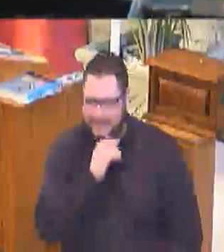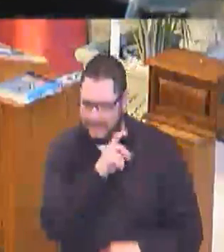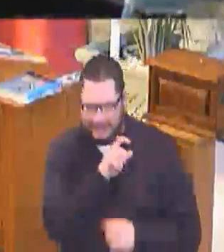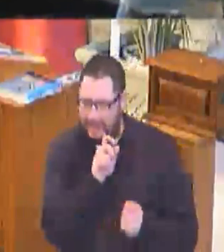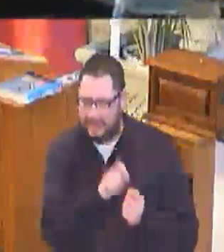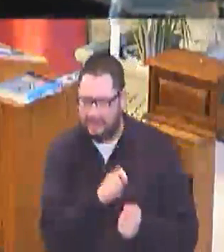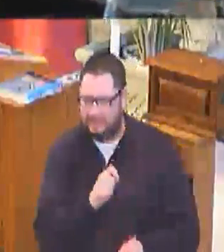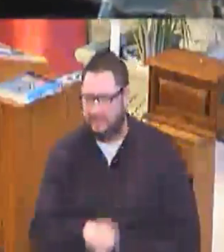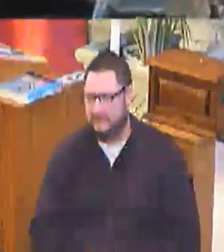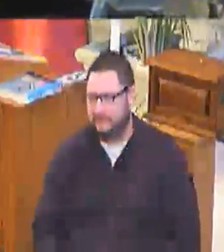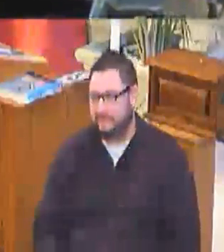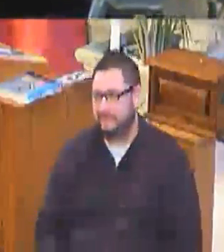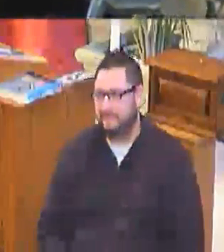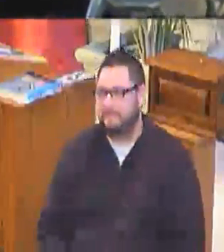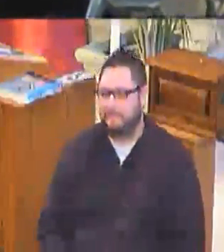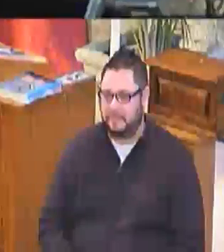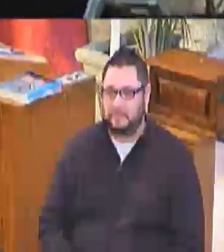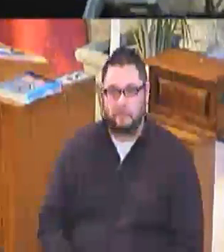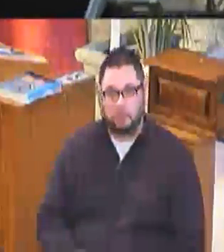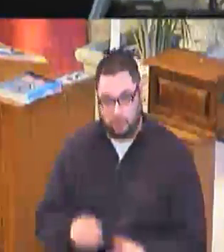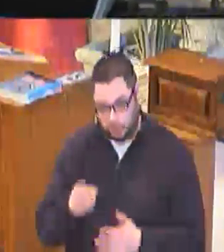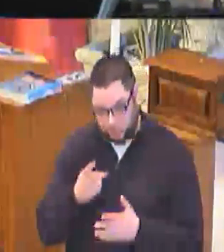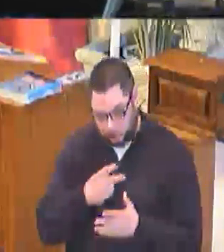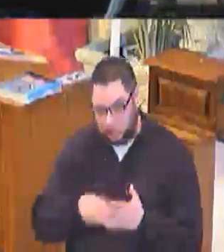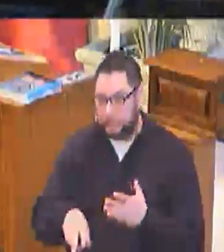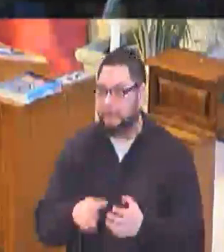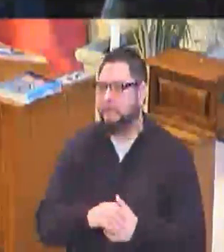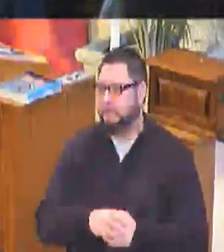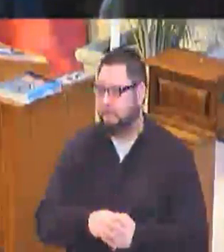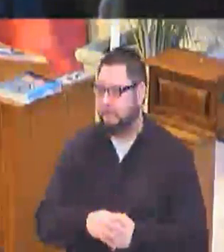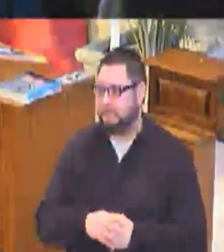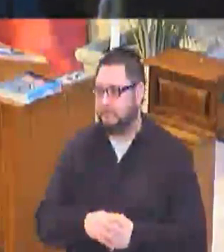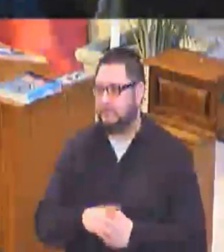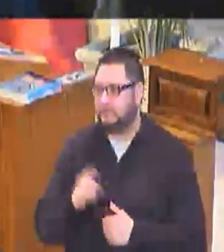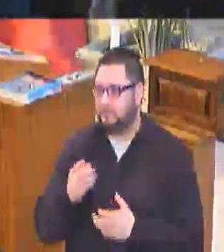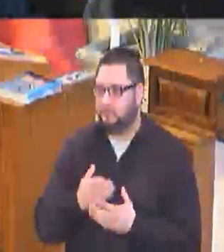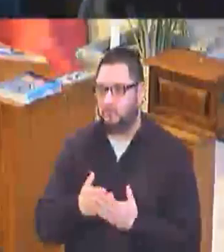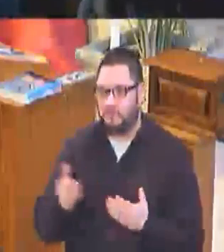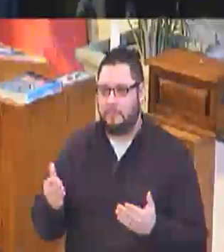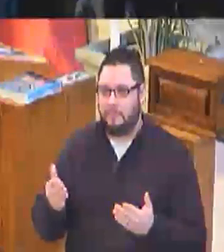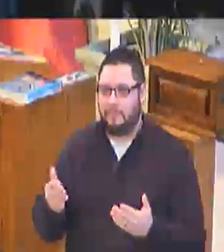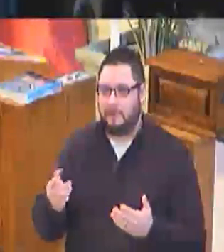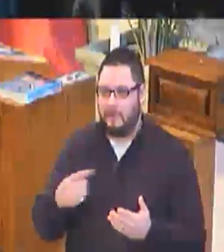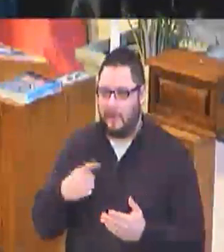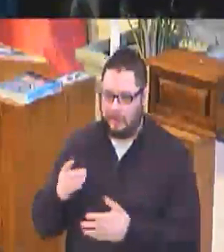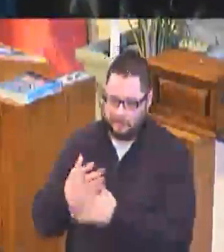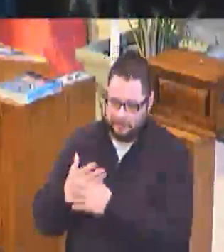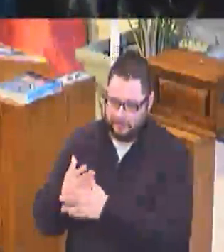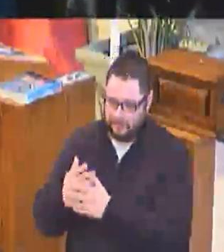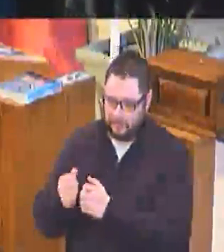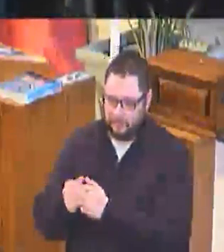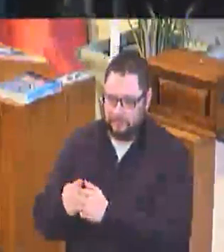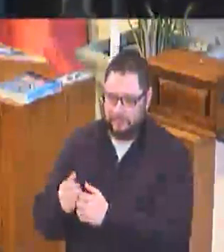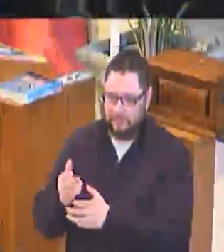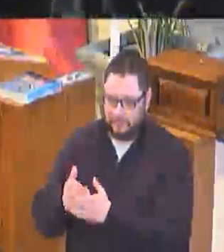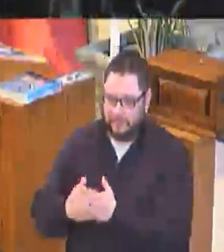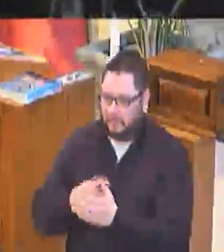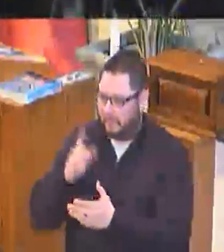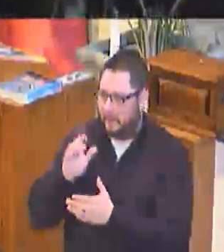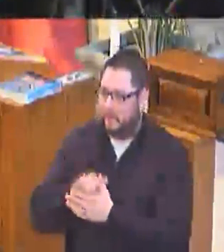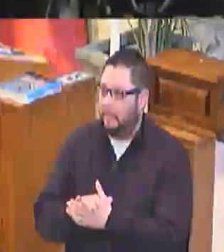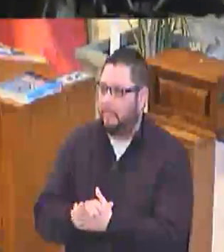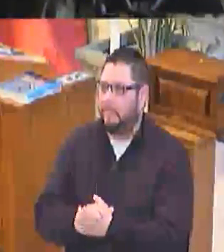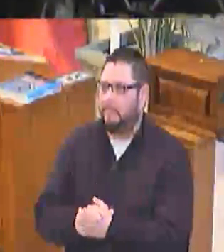Not exactly. So it's been 2 weeks. So and so one of the things that I got to share with some of my belief is I think